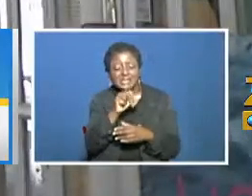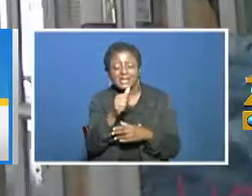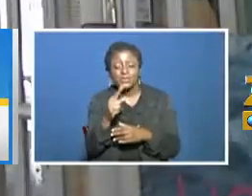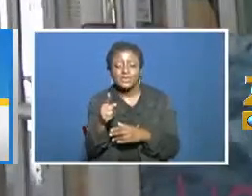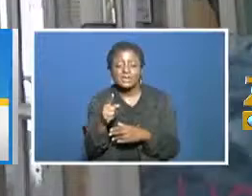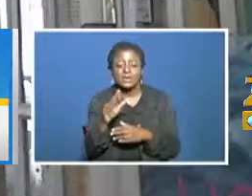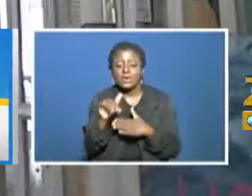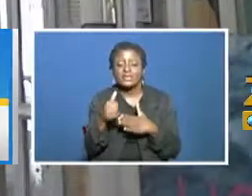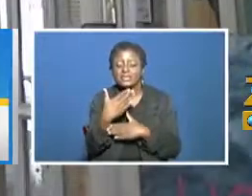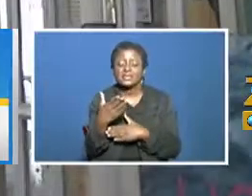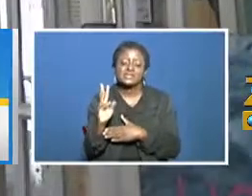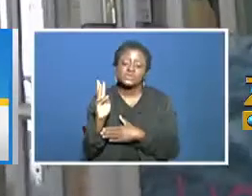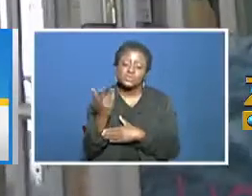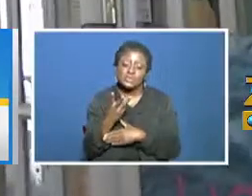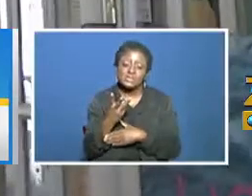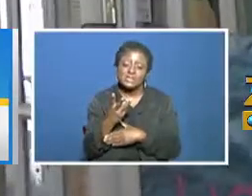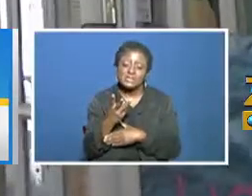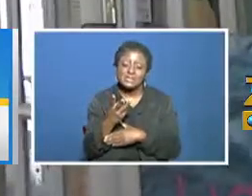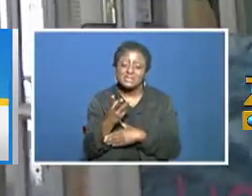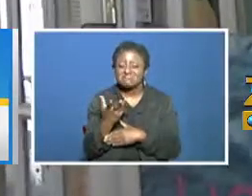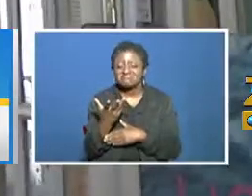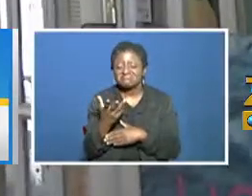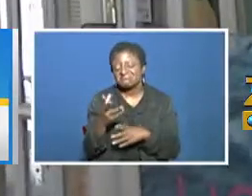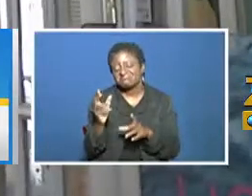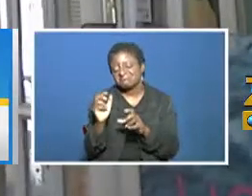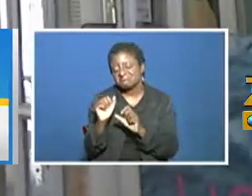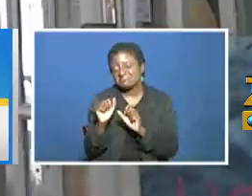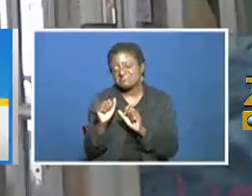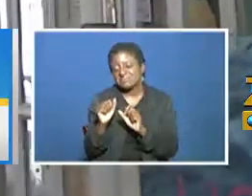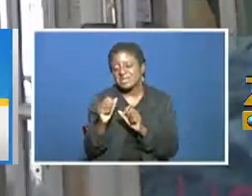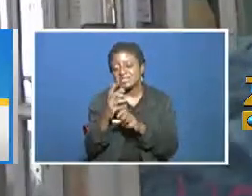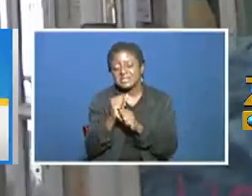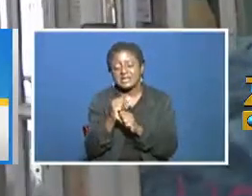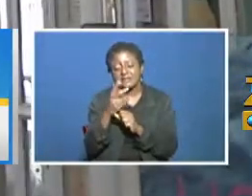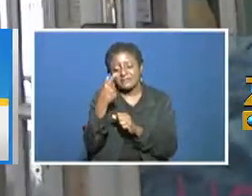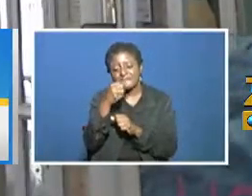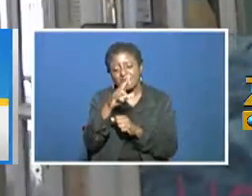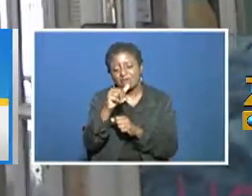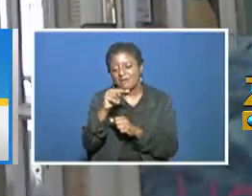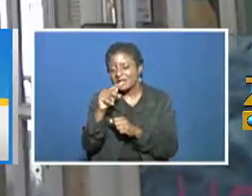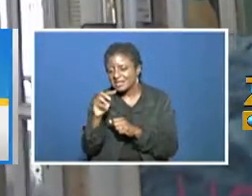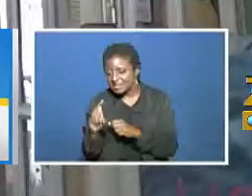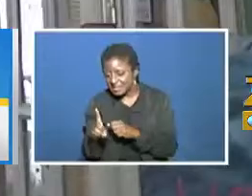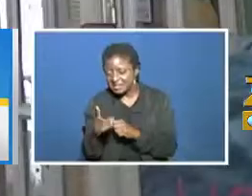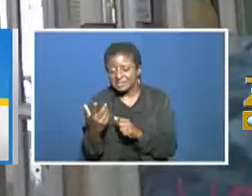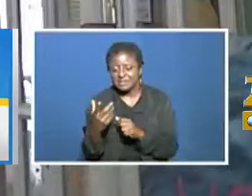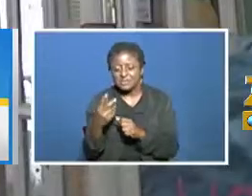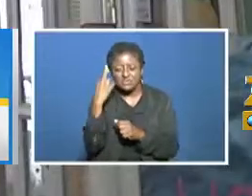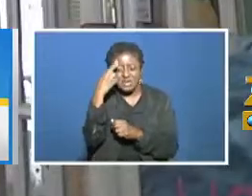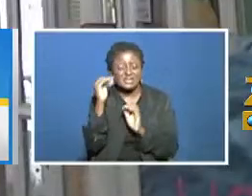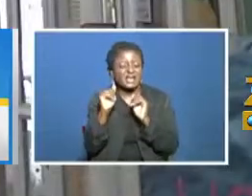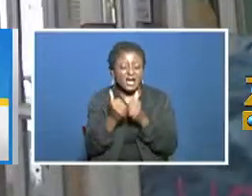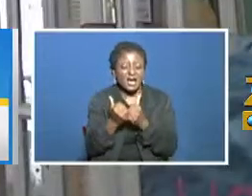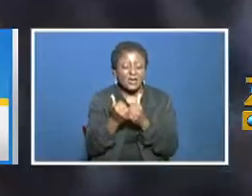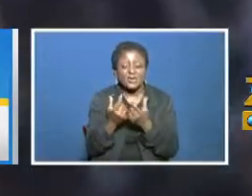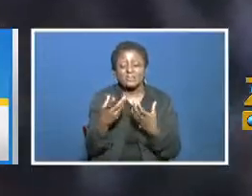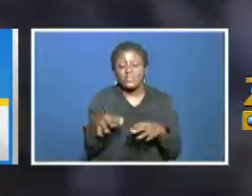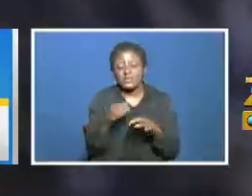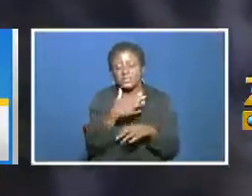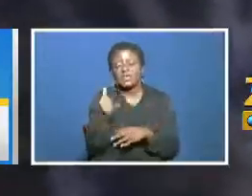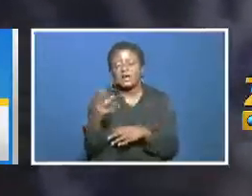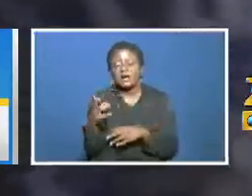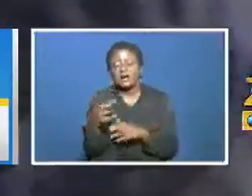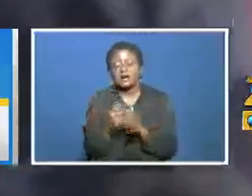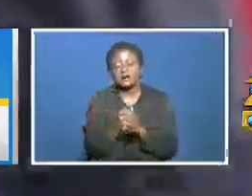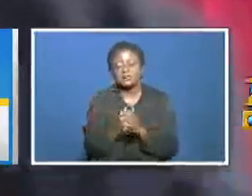of the things that we take for granted, but we realized how important they were at a time when we couldn't do the things that we normally do.